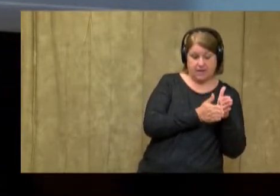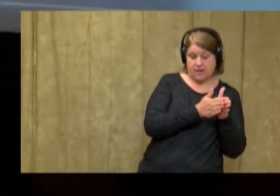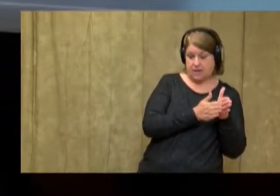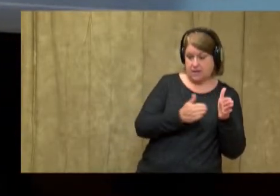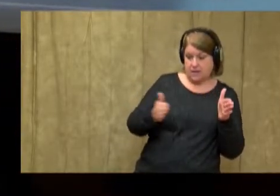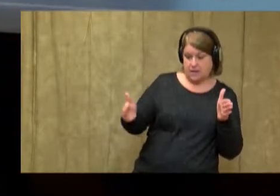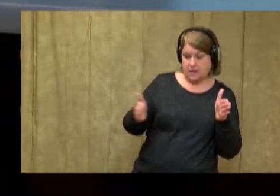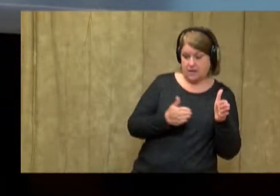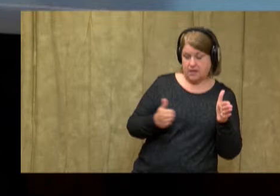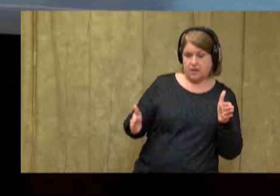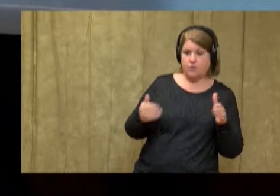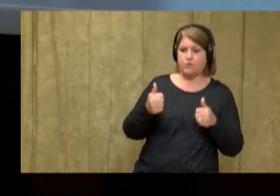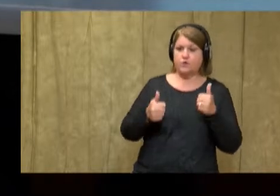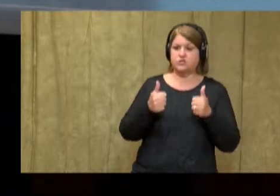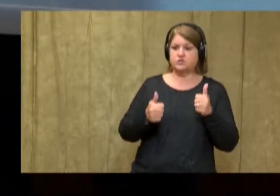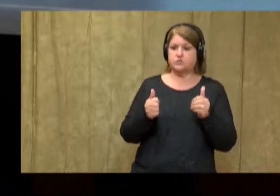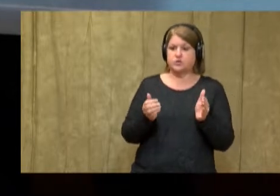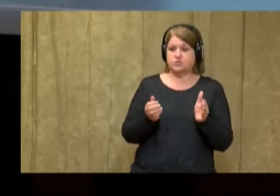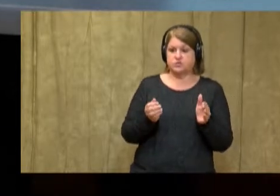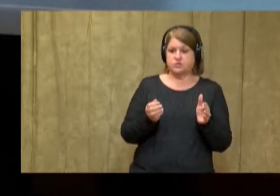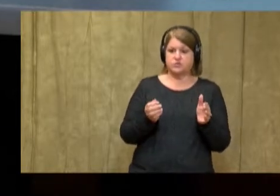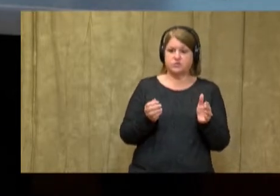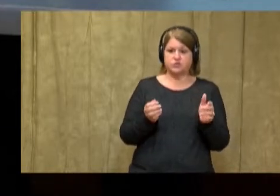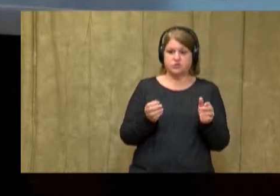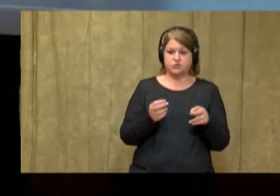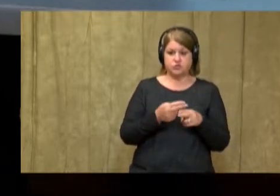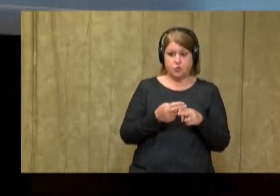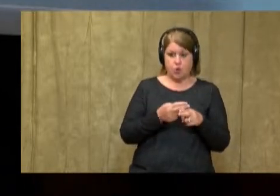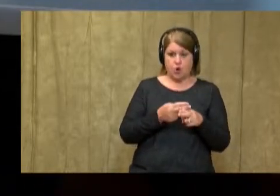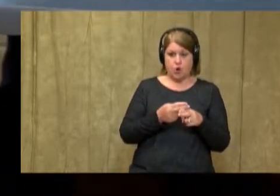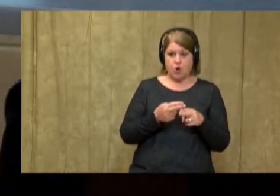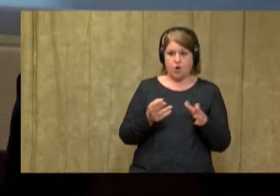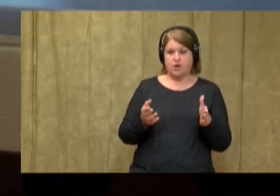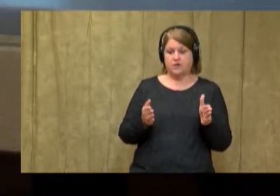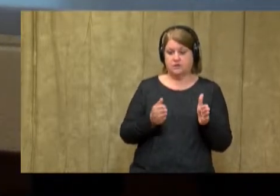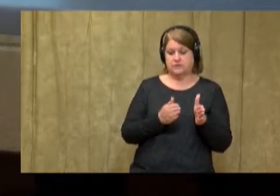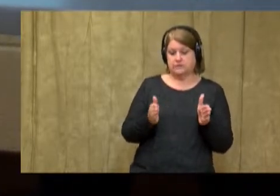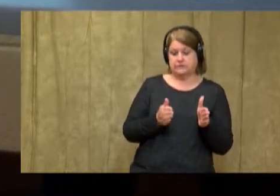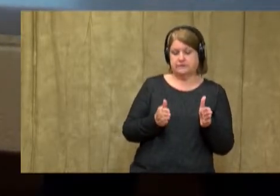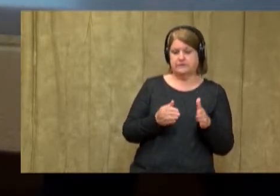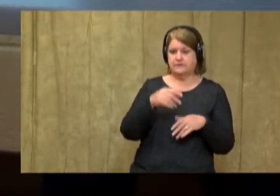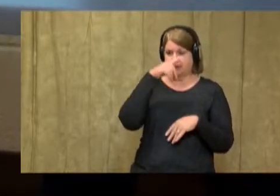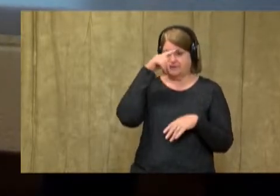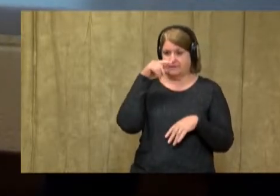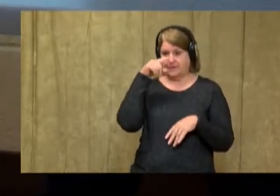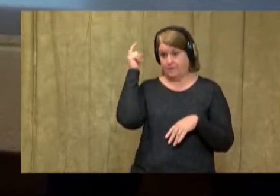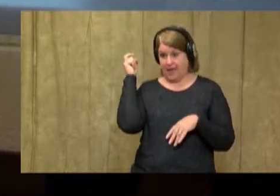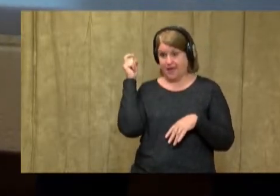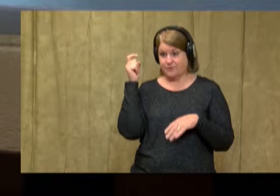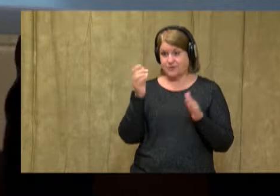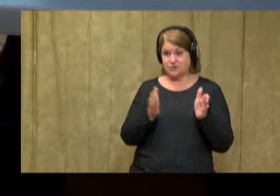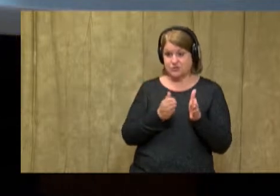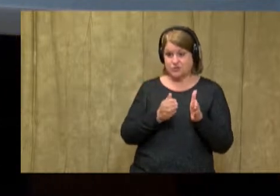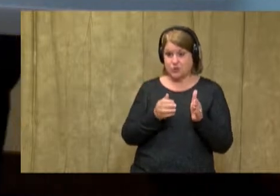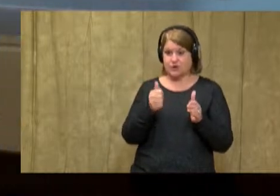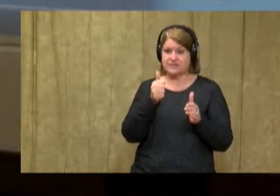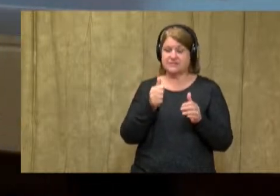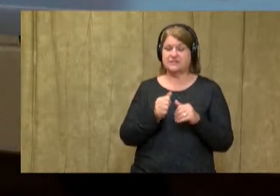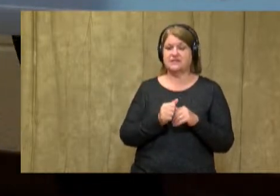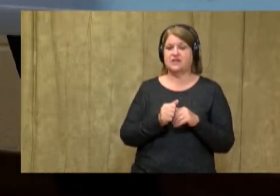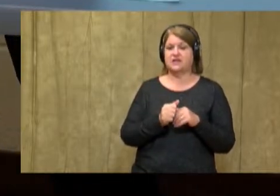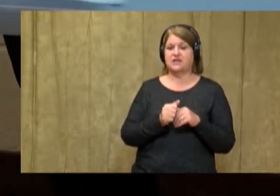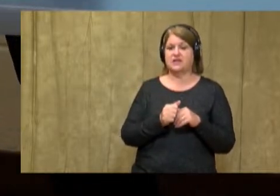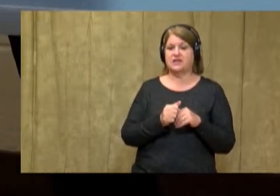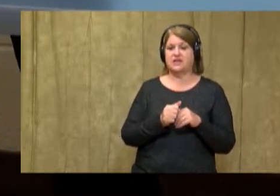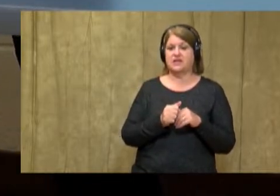shorter? The black one is shorter. And taller. Taller, we